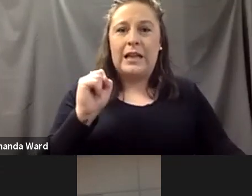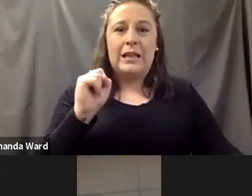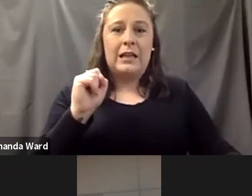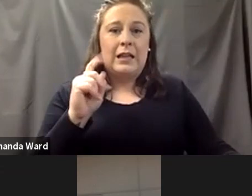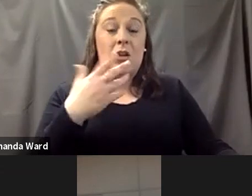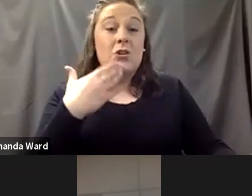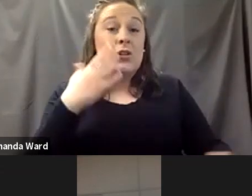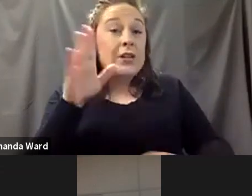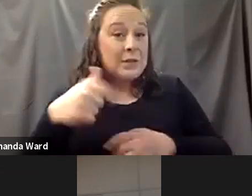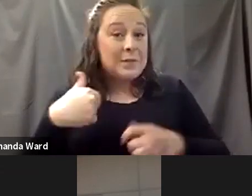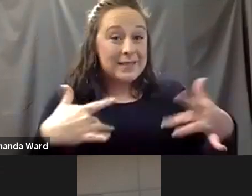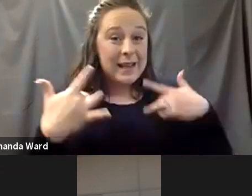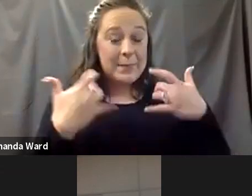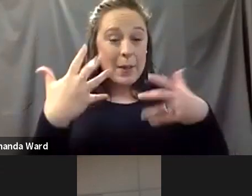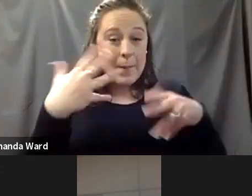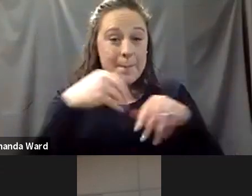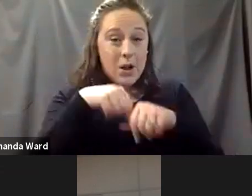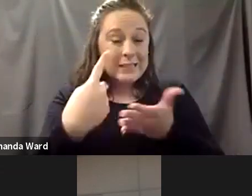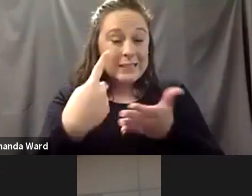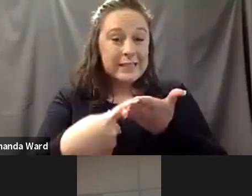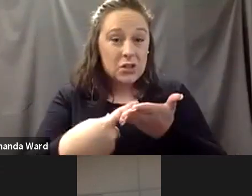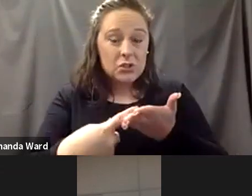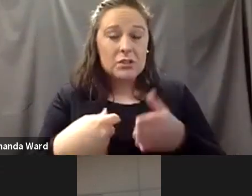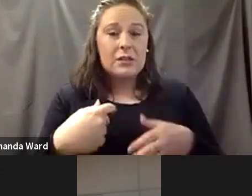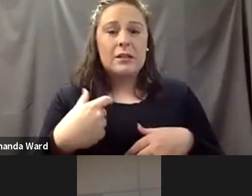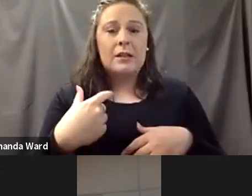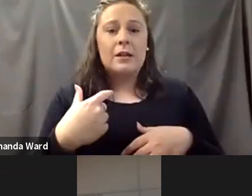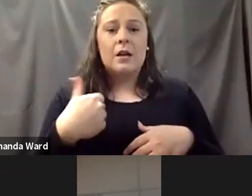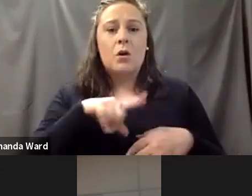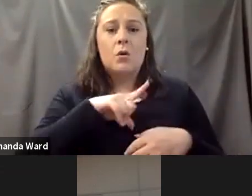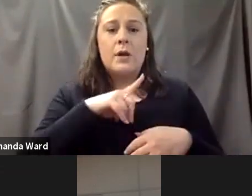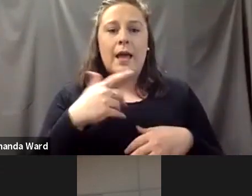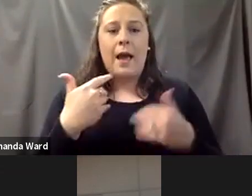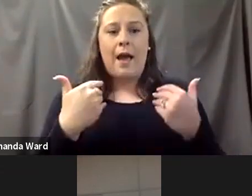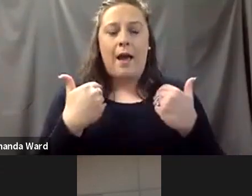Good afternoon. I'm excited to be a part of this discussion. We